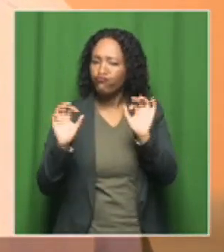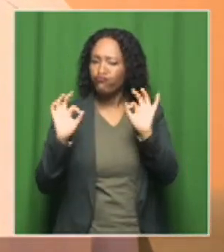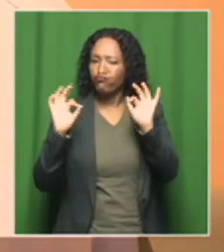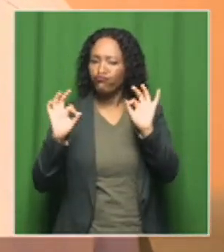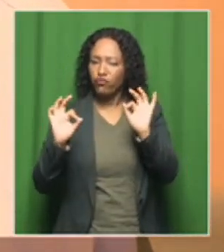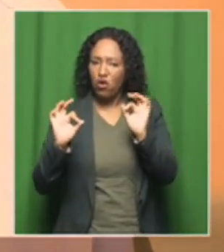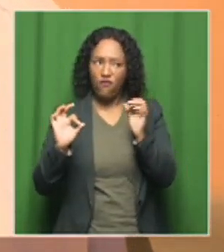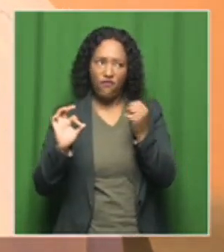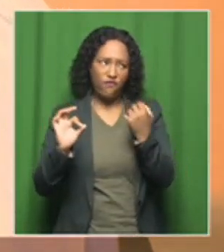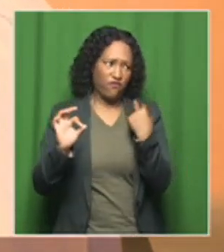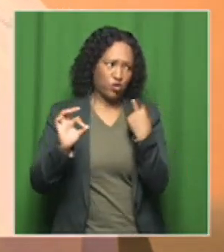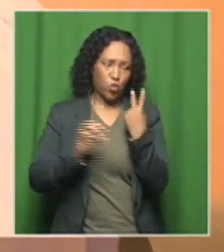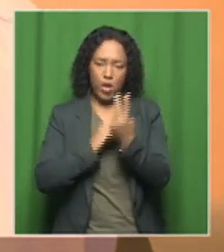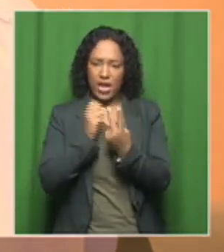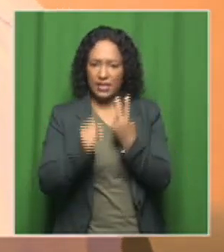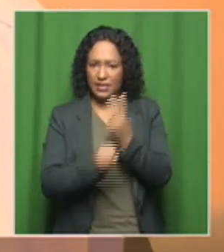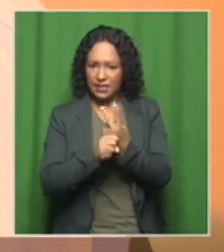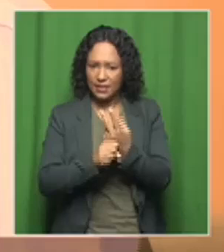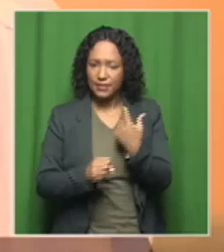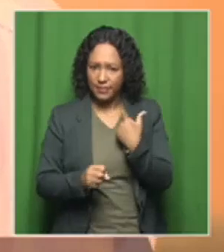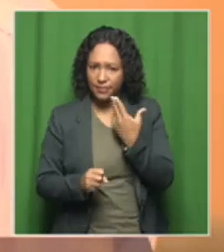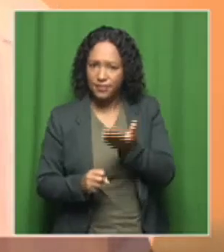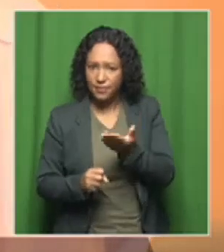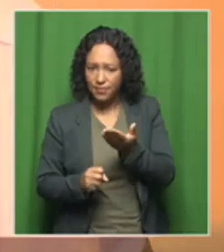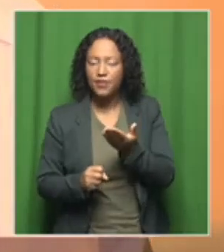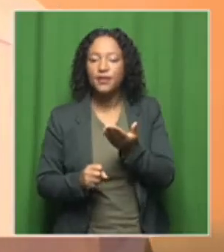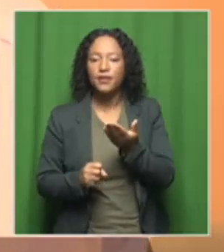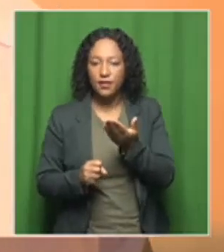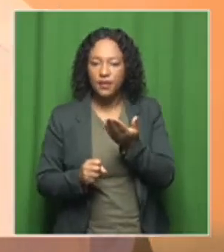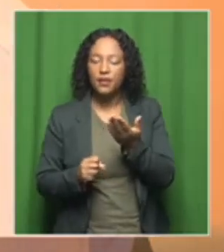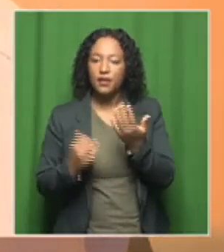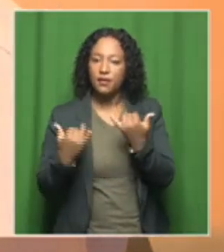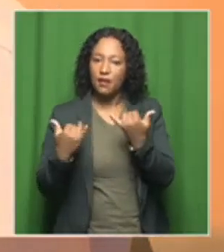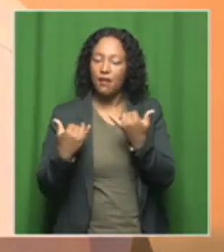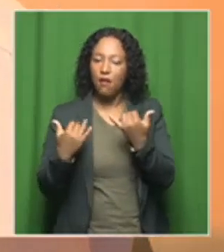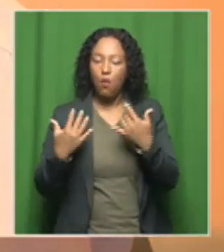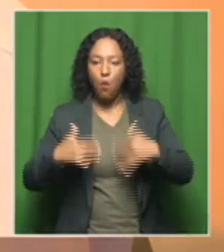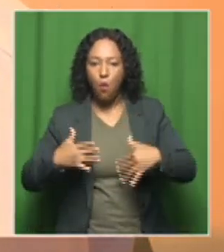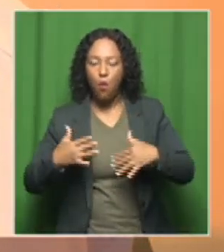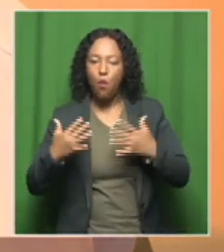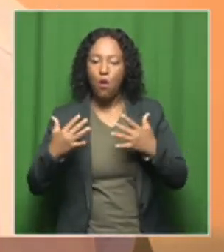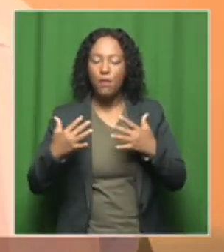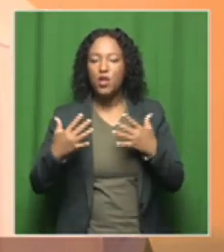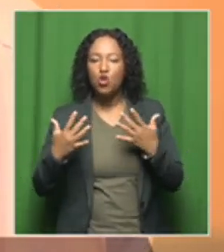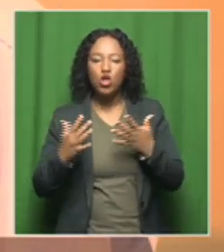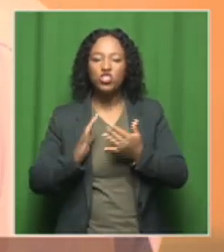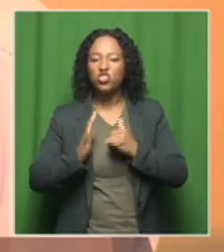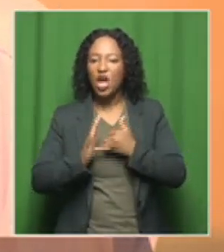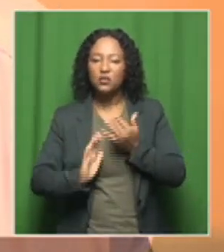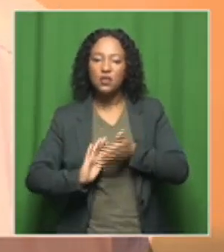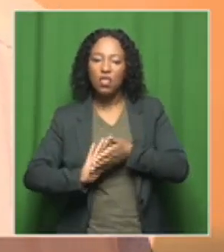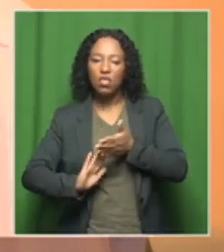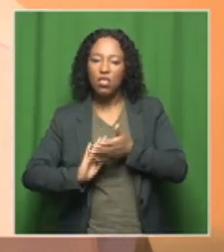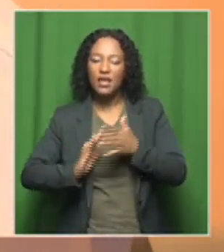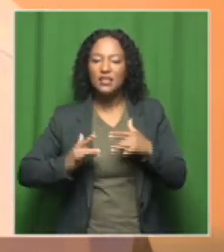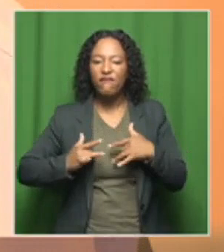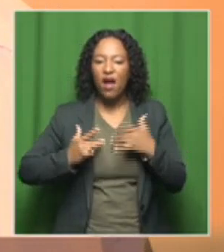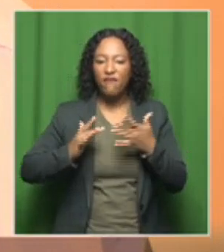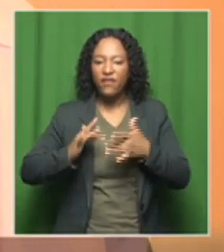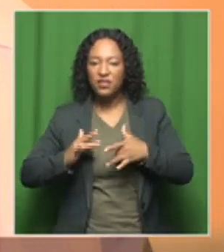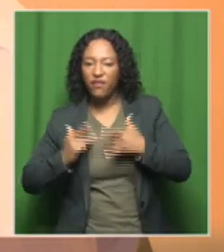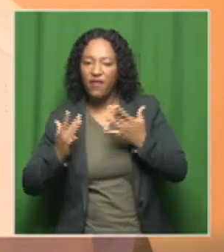I think we're looking forward to NECSA moving from just being in a survival mode that essentially has been where it's been for the last 10 years